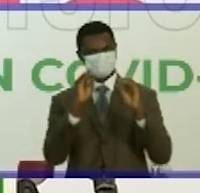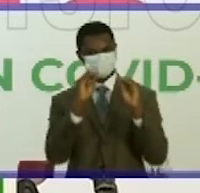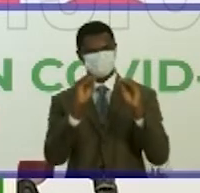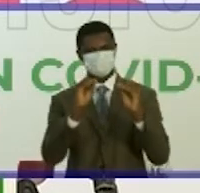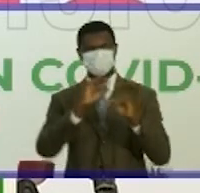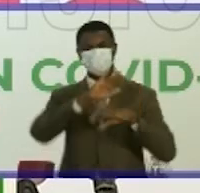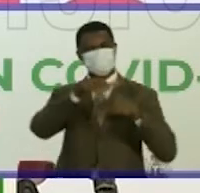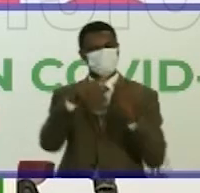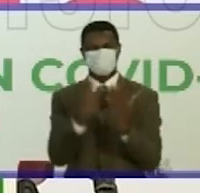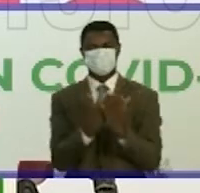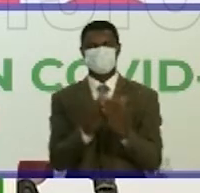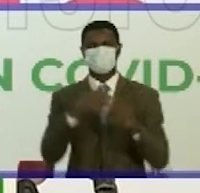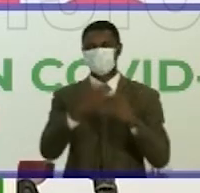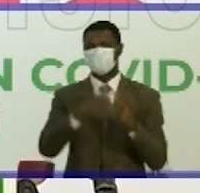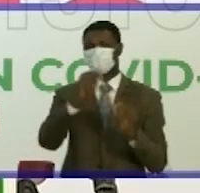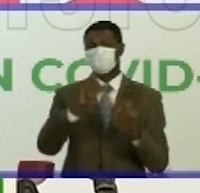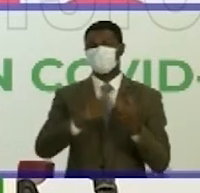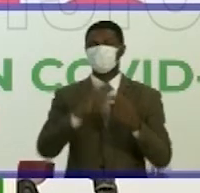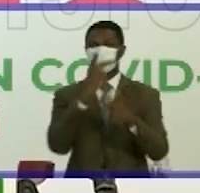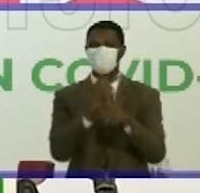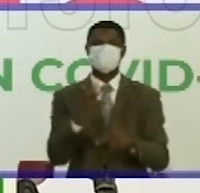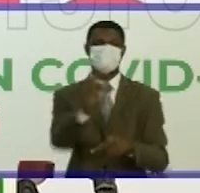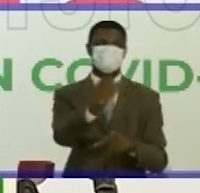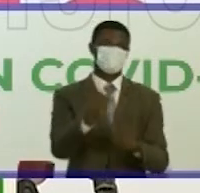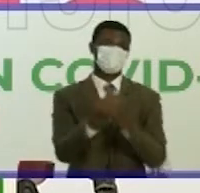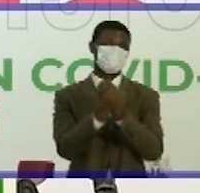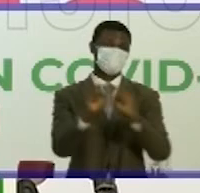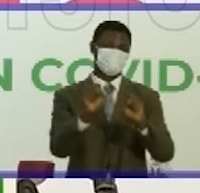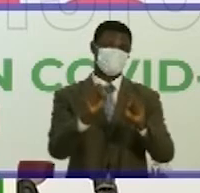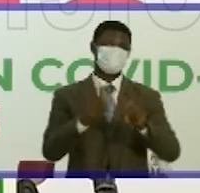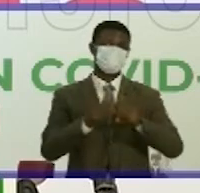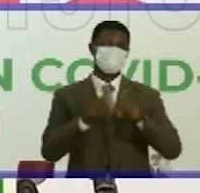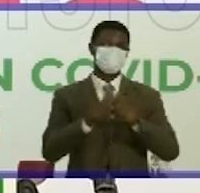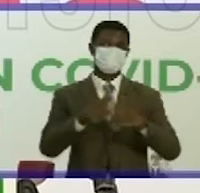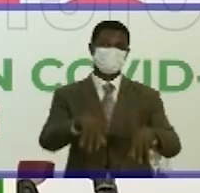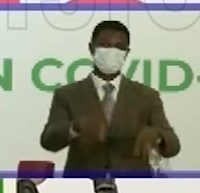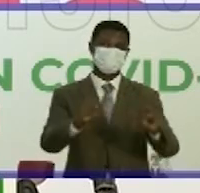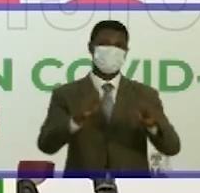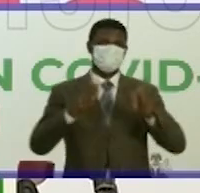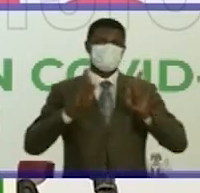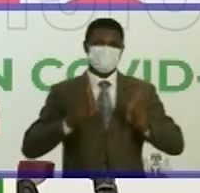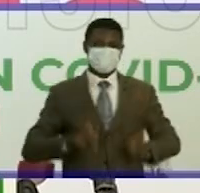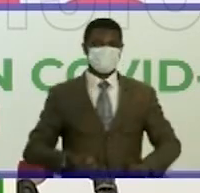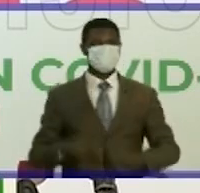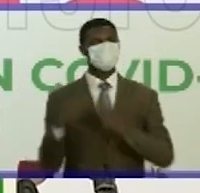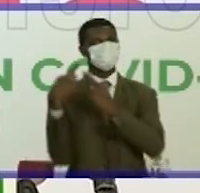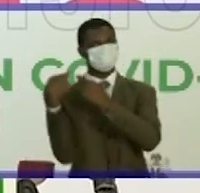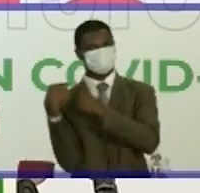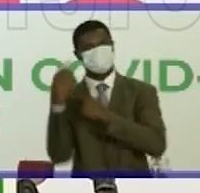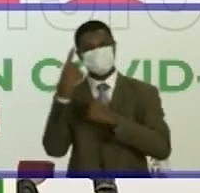the need to keep themselves safe and to take personal responsibility for their